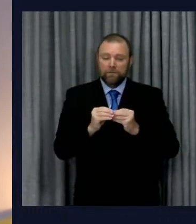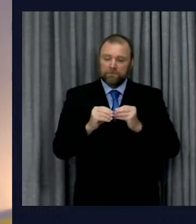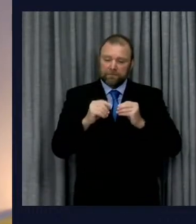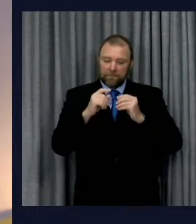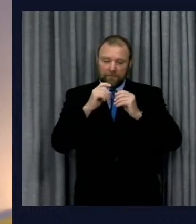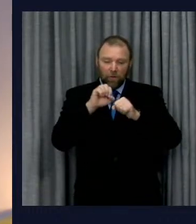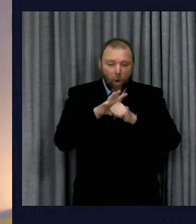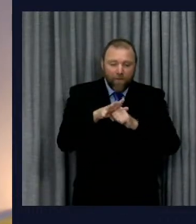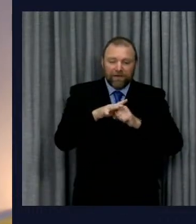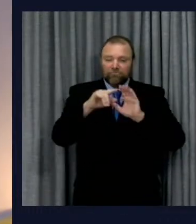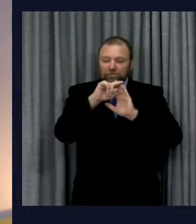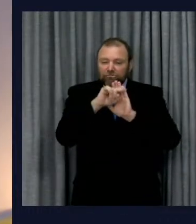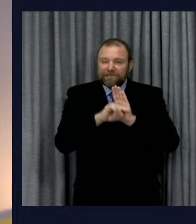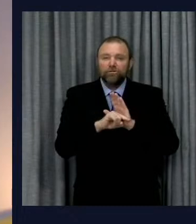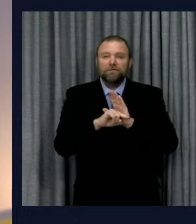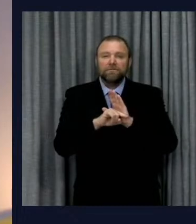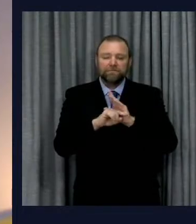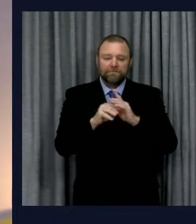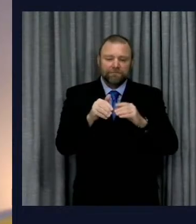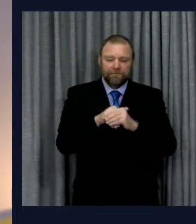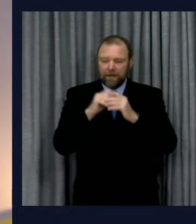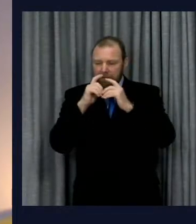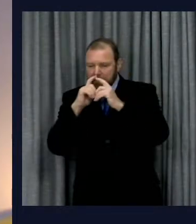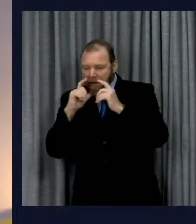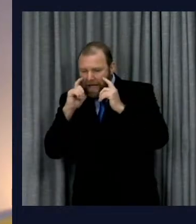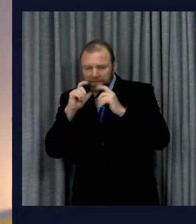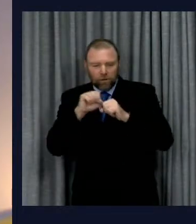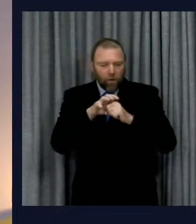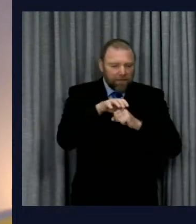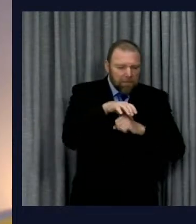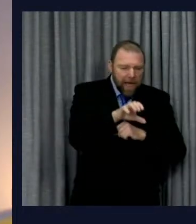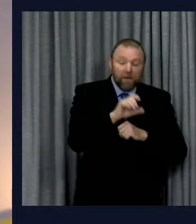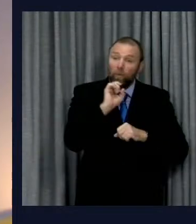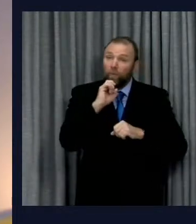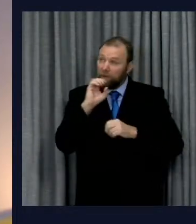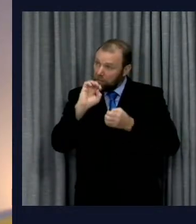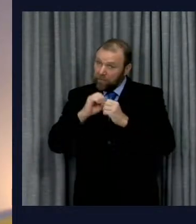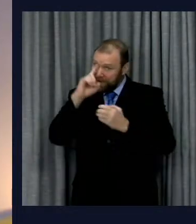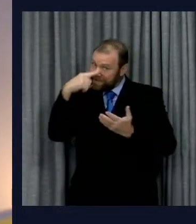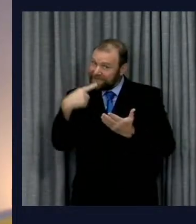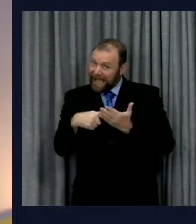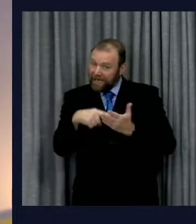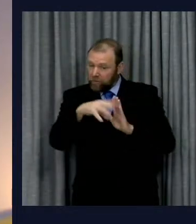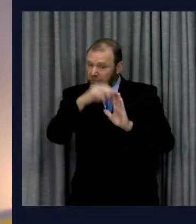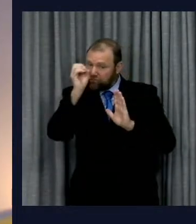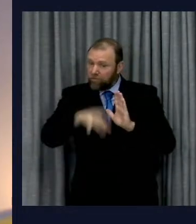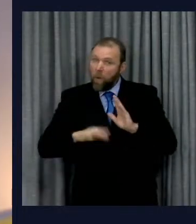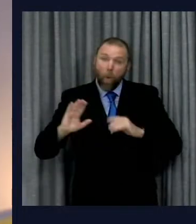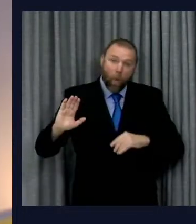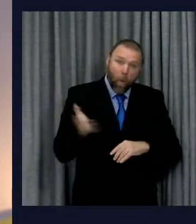wearing, self-isolation, COVID passes, all that sorts of thing, to be lifted,